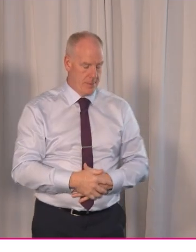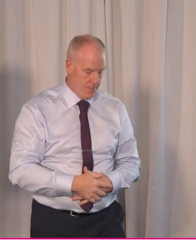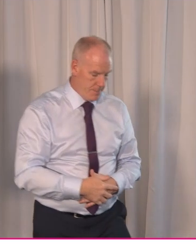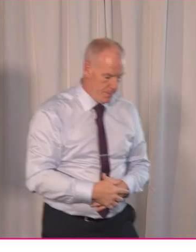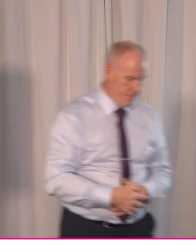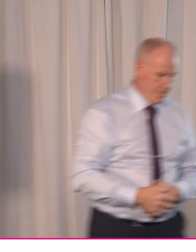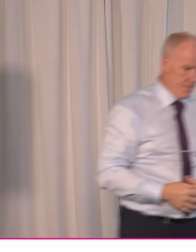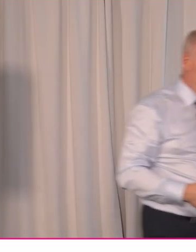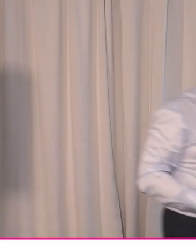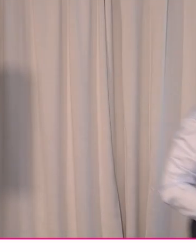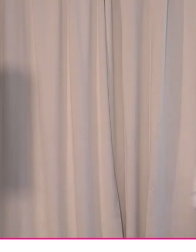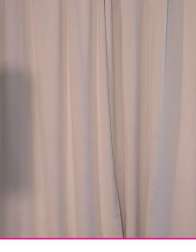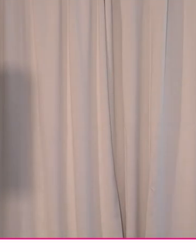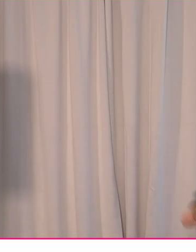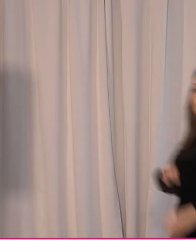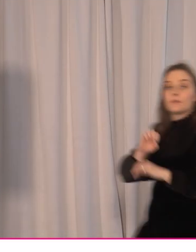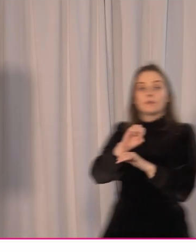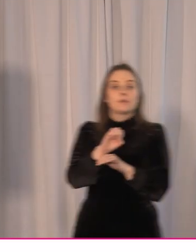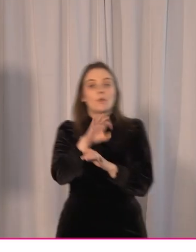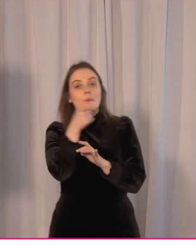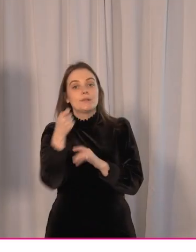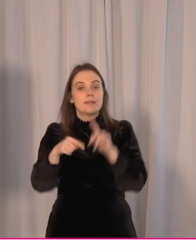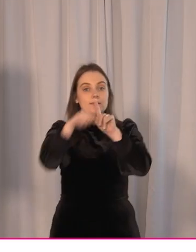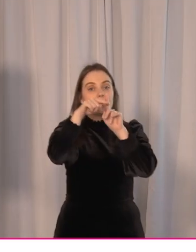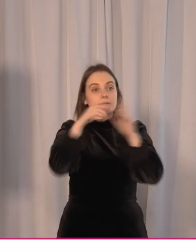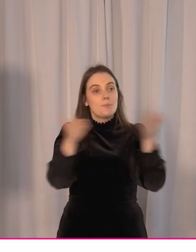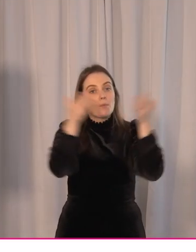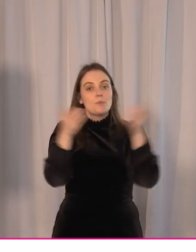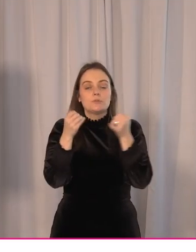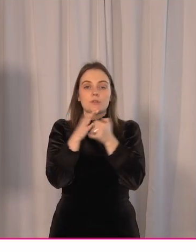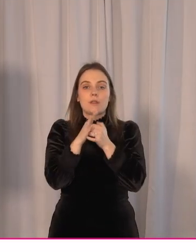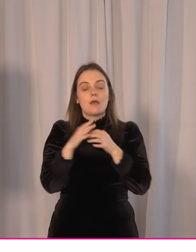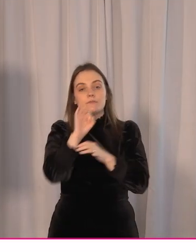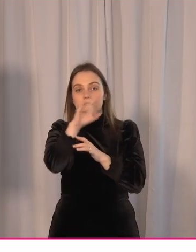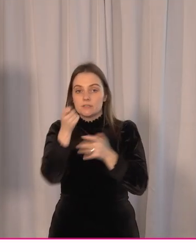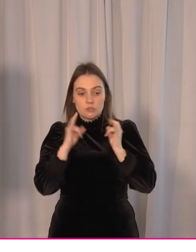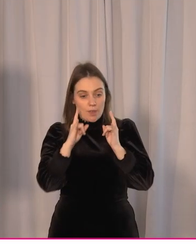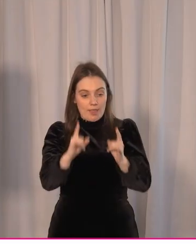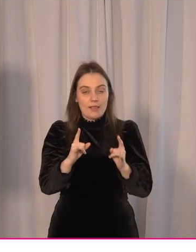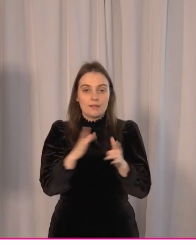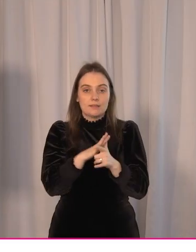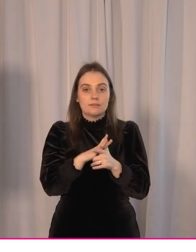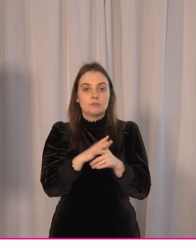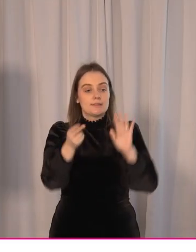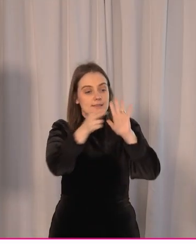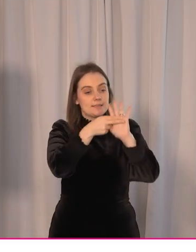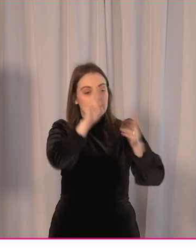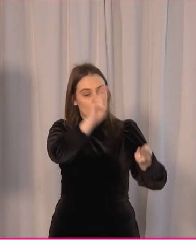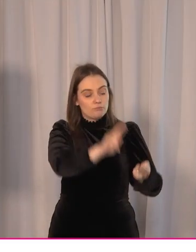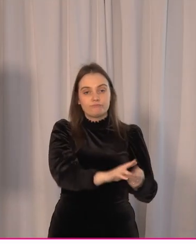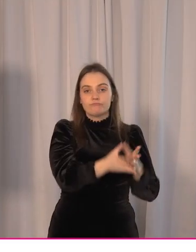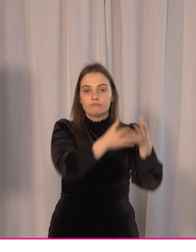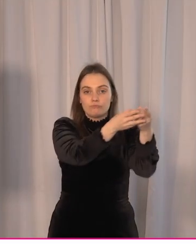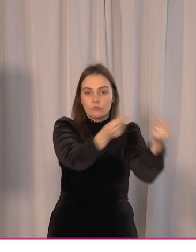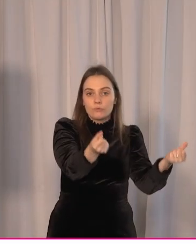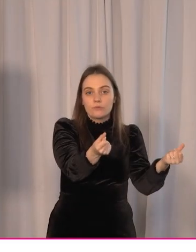much that sex positivity, promotion of sexual health, stigma reduction,